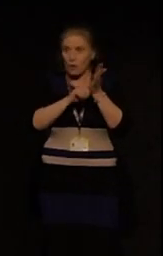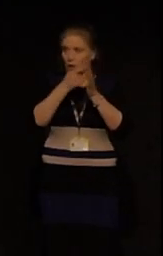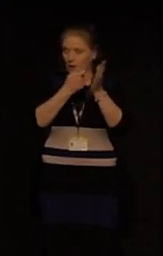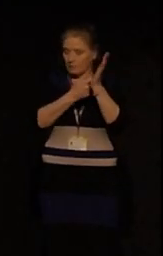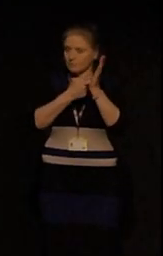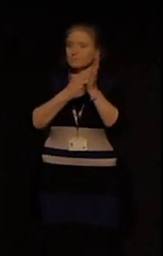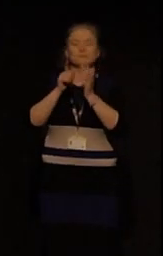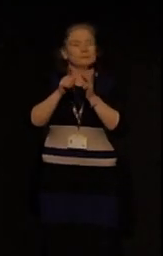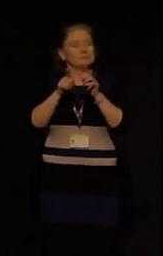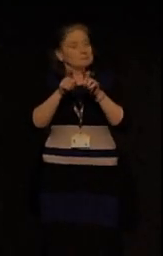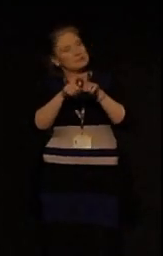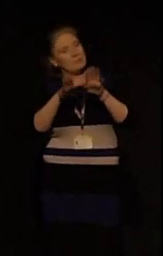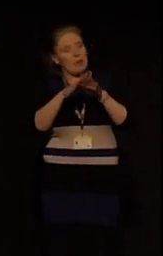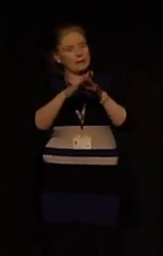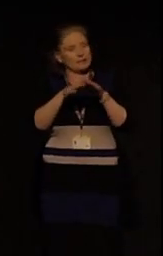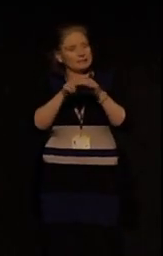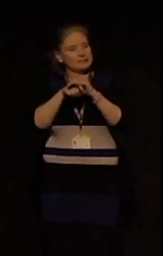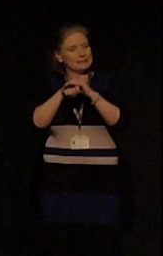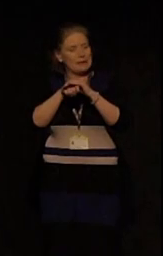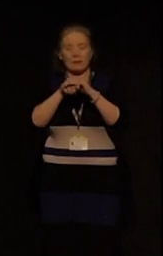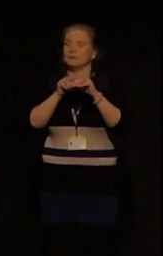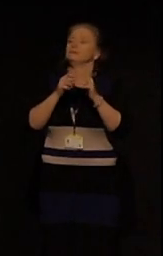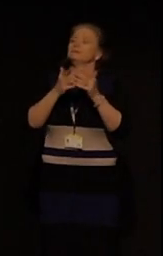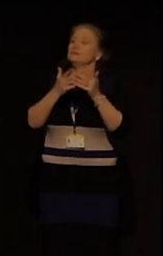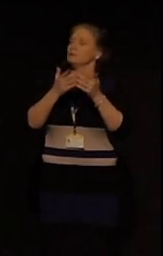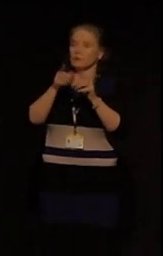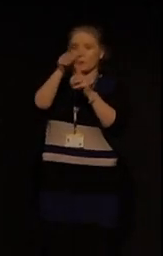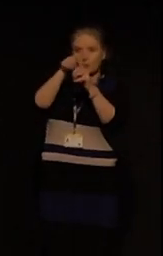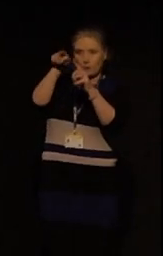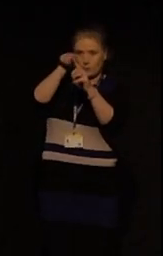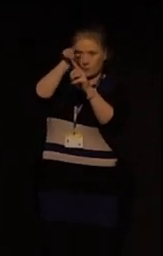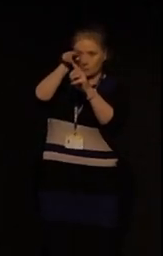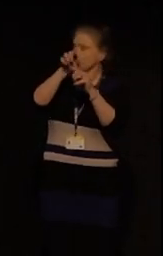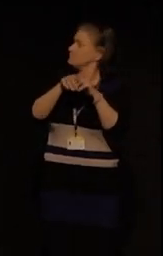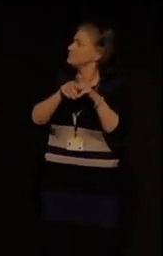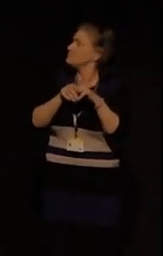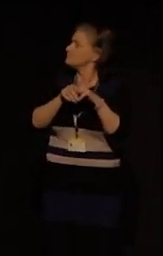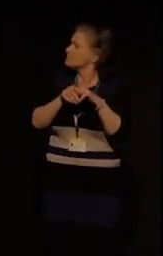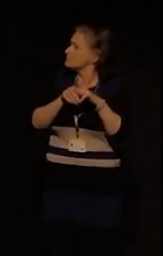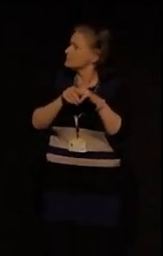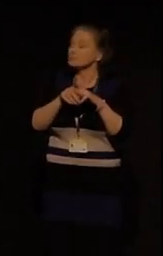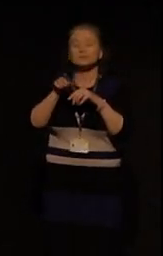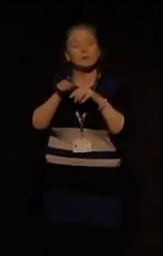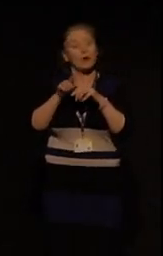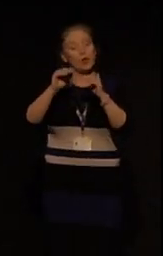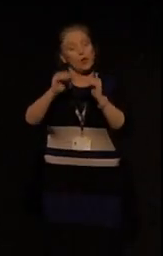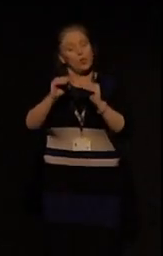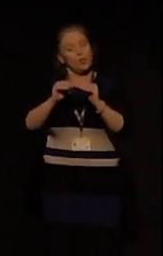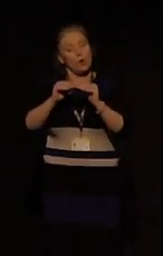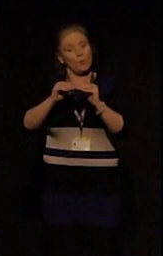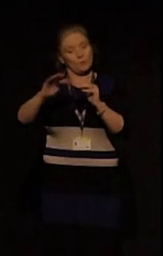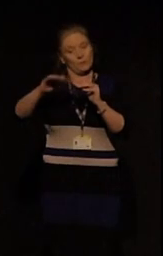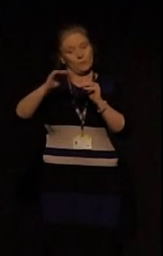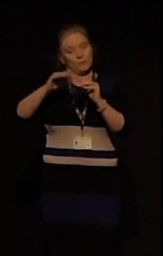like a snail-shaped structure. It's oriented horizontally. Sounds at our low frequencies